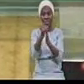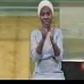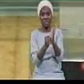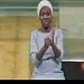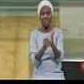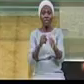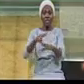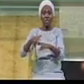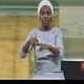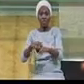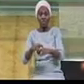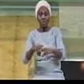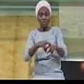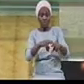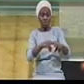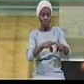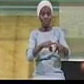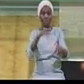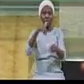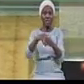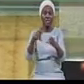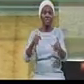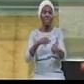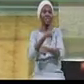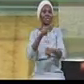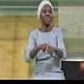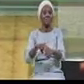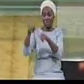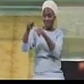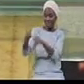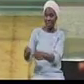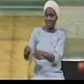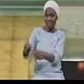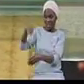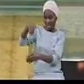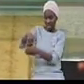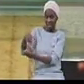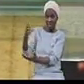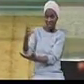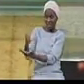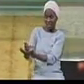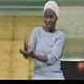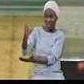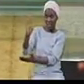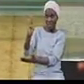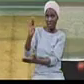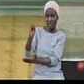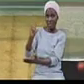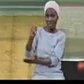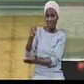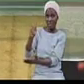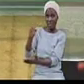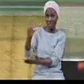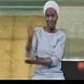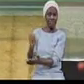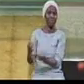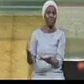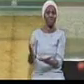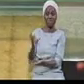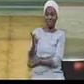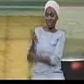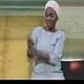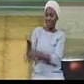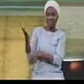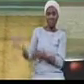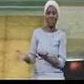remains in the bottle there on the shelf. And then we'll say, praise the Lord. Look at us. We are white as salt.